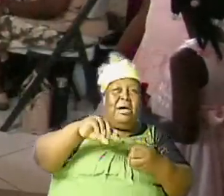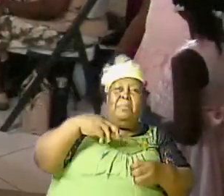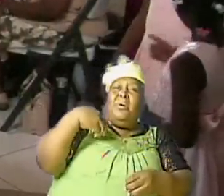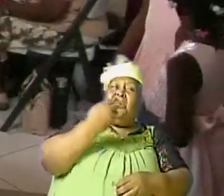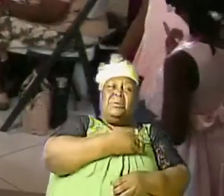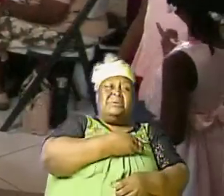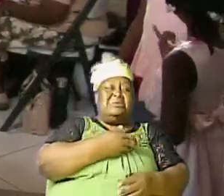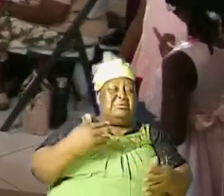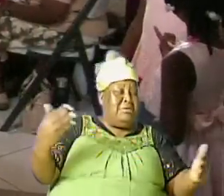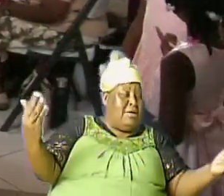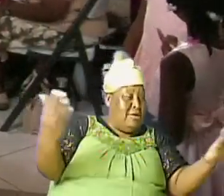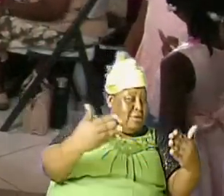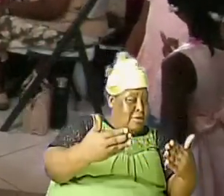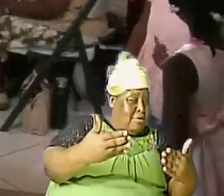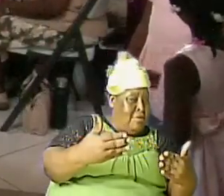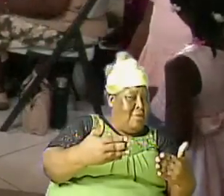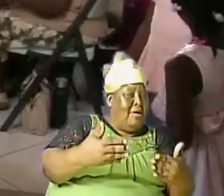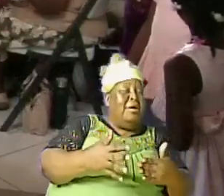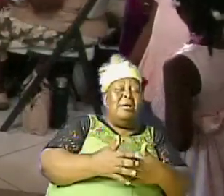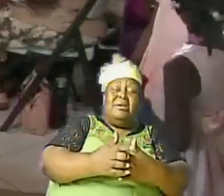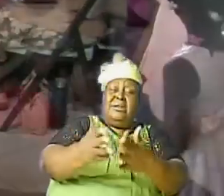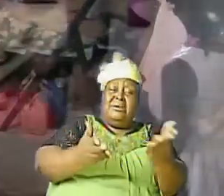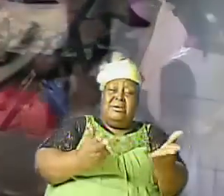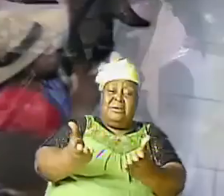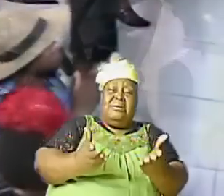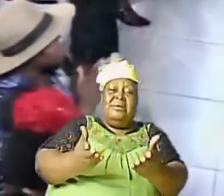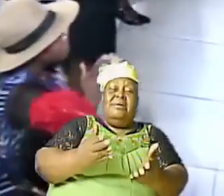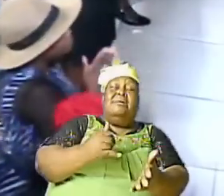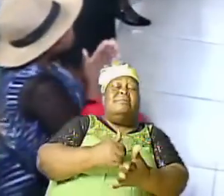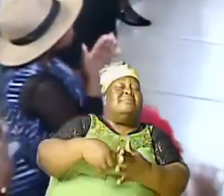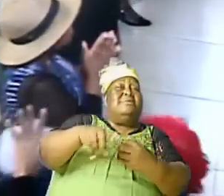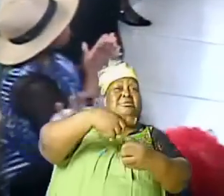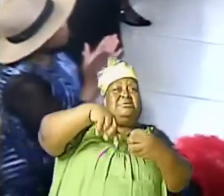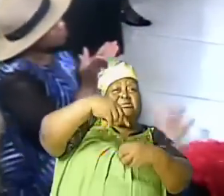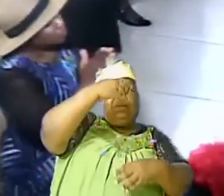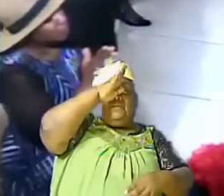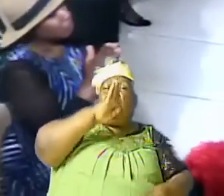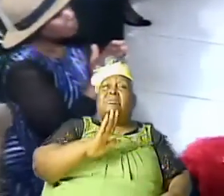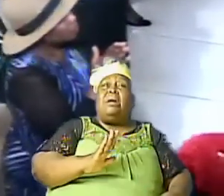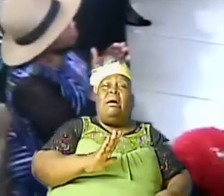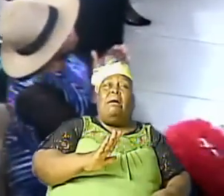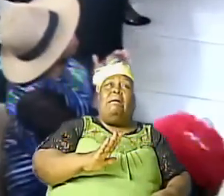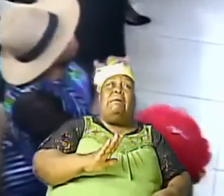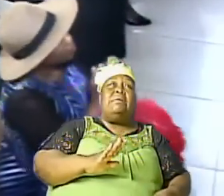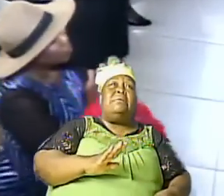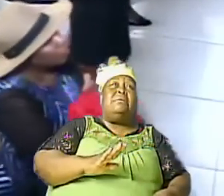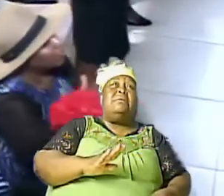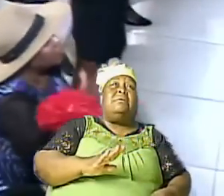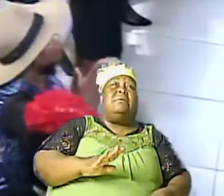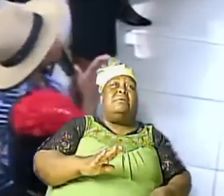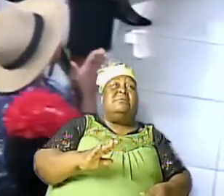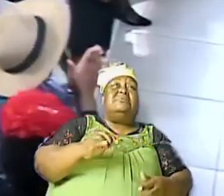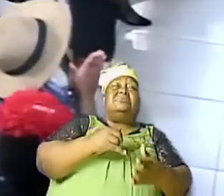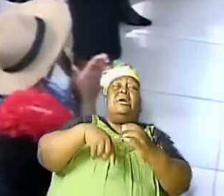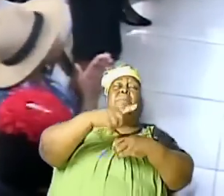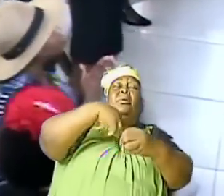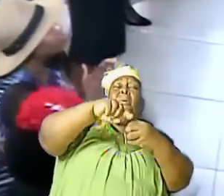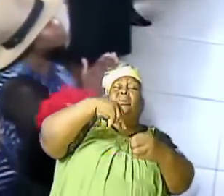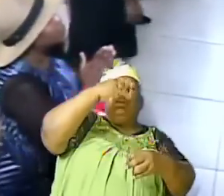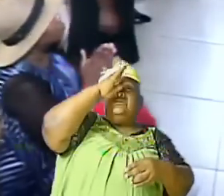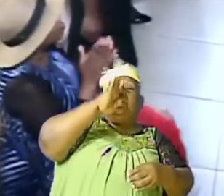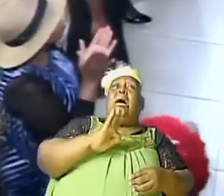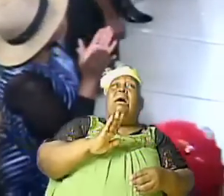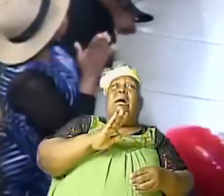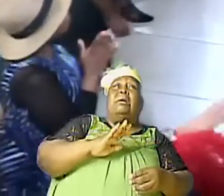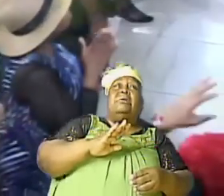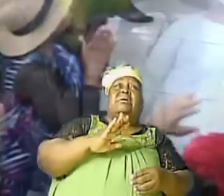here, that are leading the service. It's about God. It's about God. It is about God. If